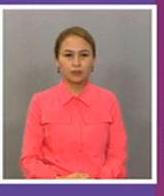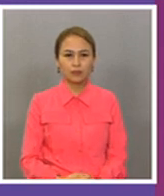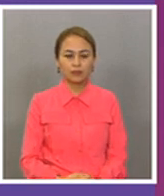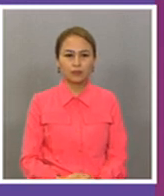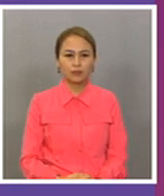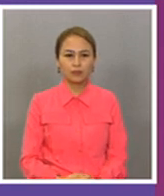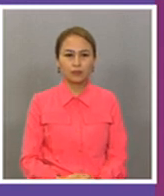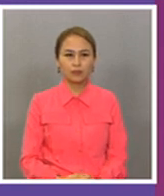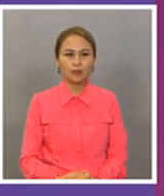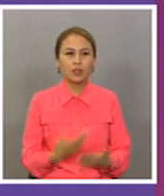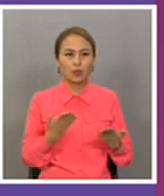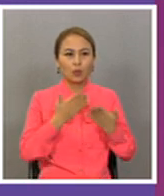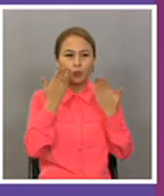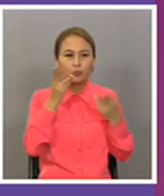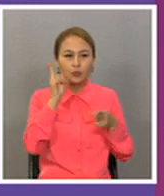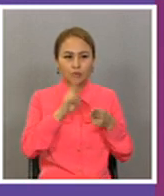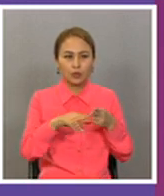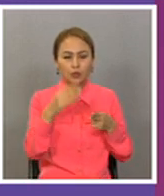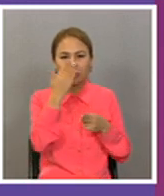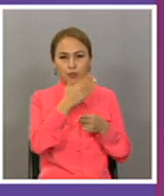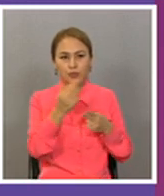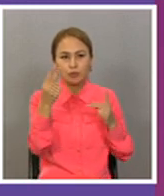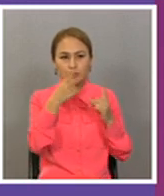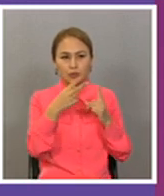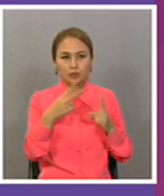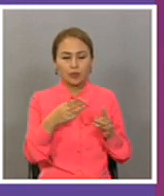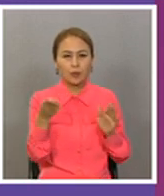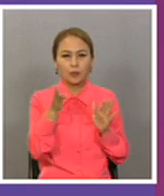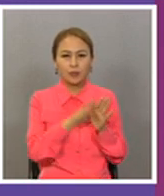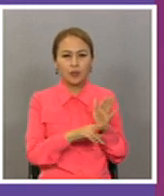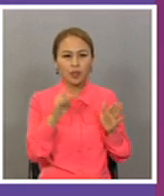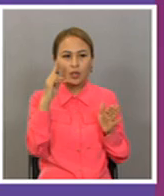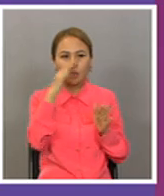Okup bolsak osu mätinni katesiz köşiremiz.